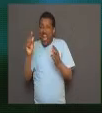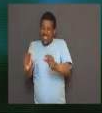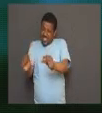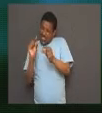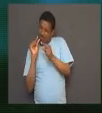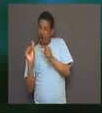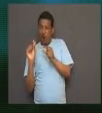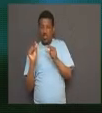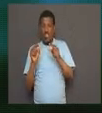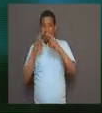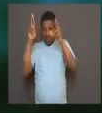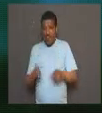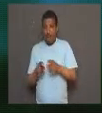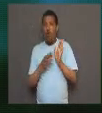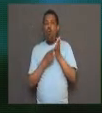of reference.